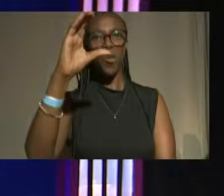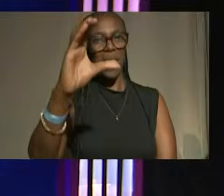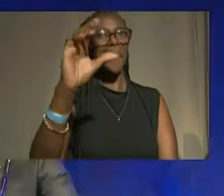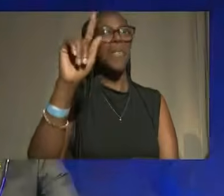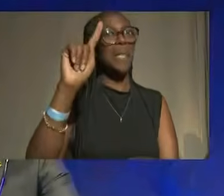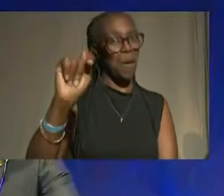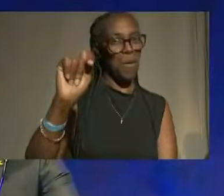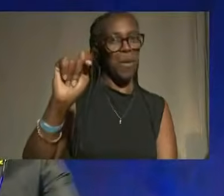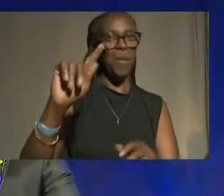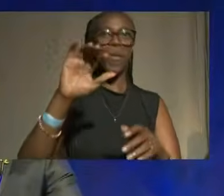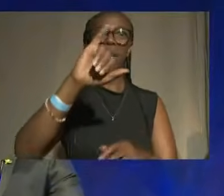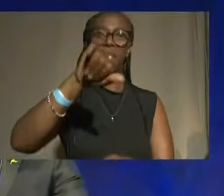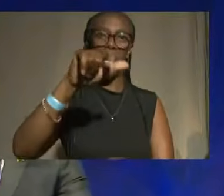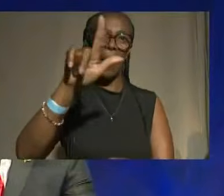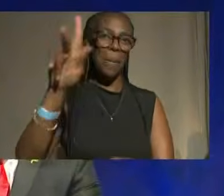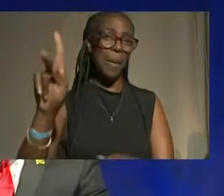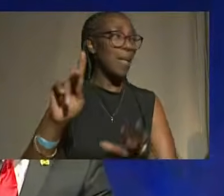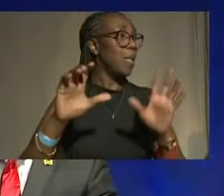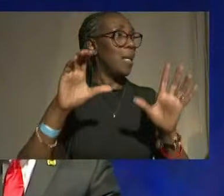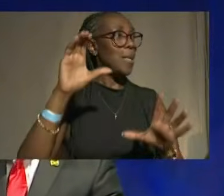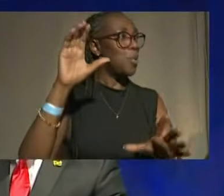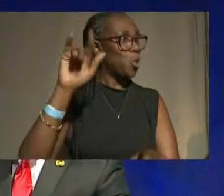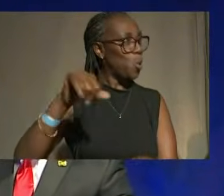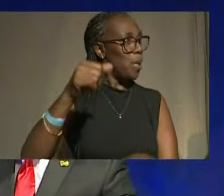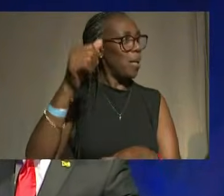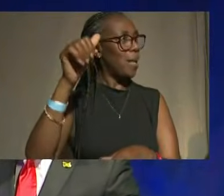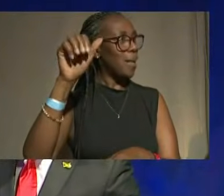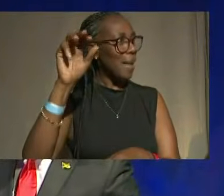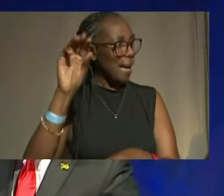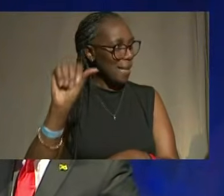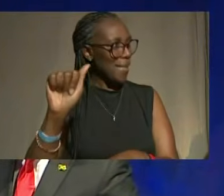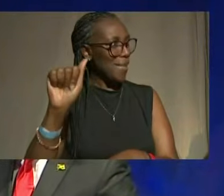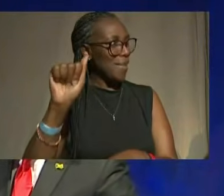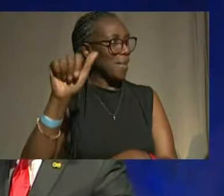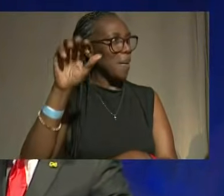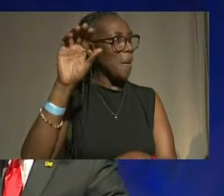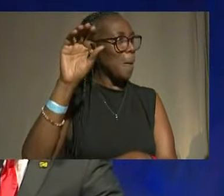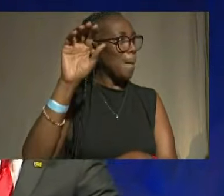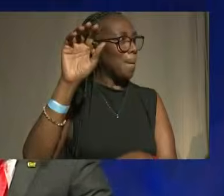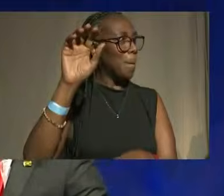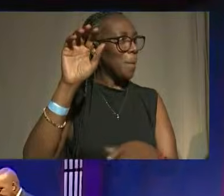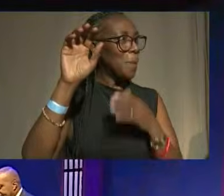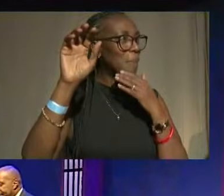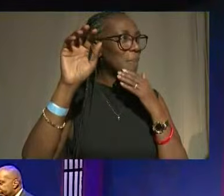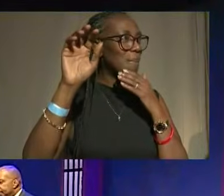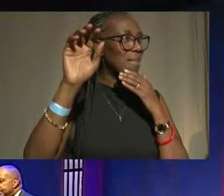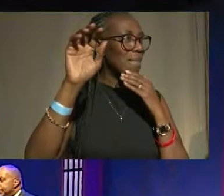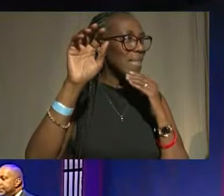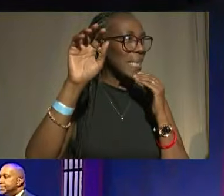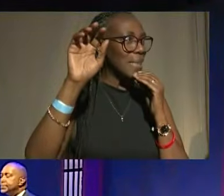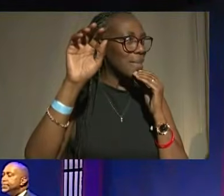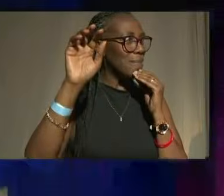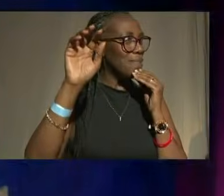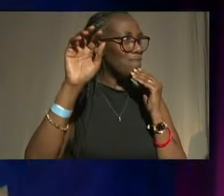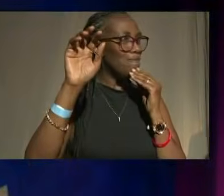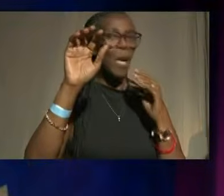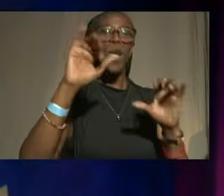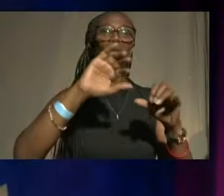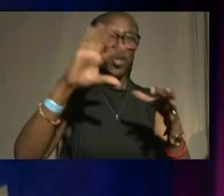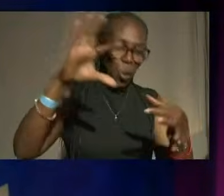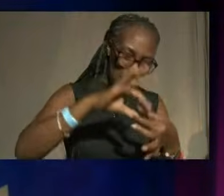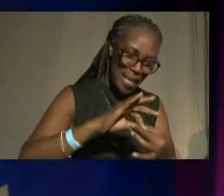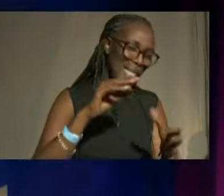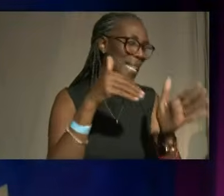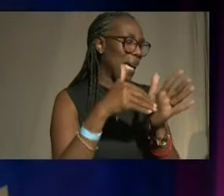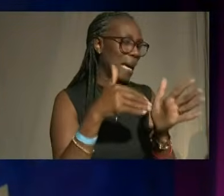and Julian Robinson, Kisha Anderson, and Peter Bunting for Team PNP. Join us again Thursday, August